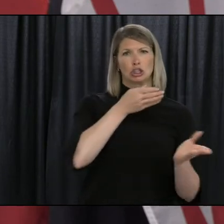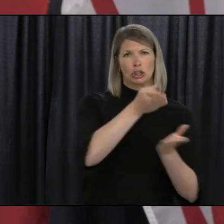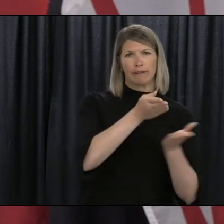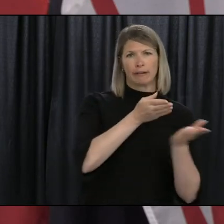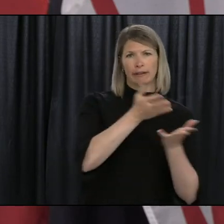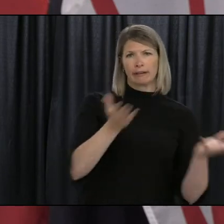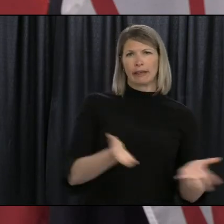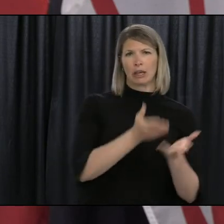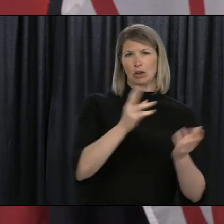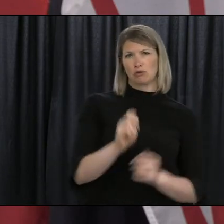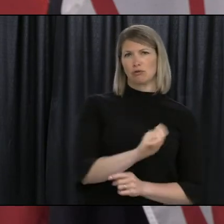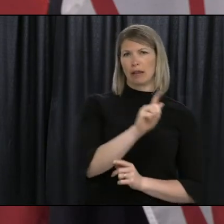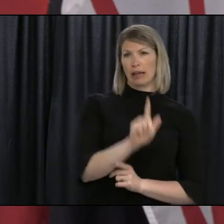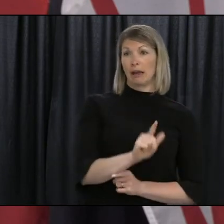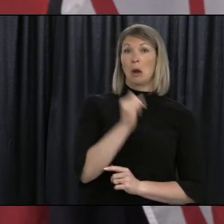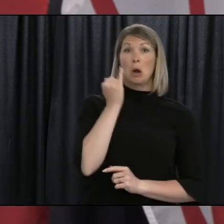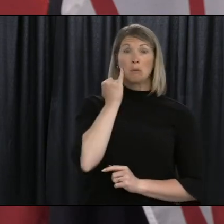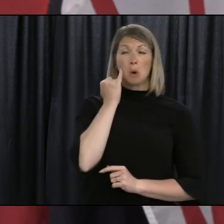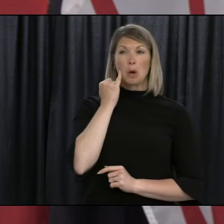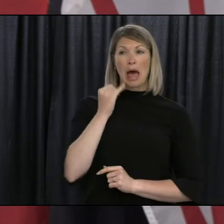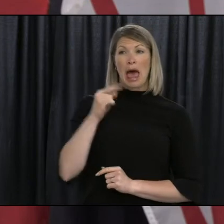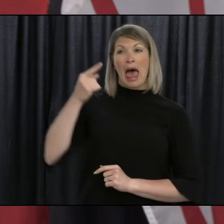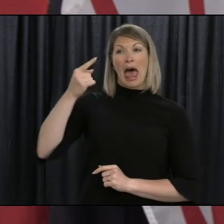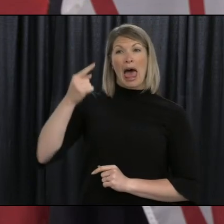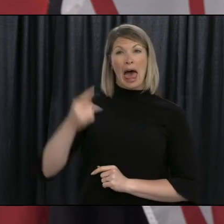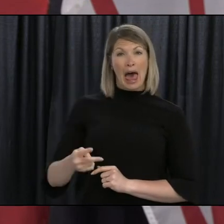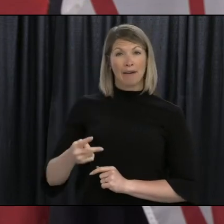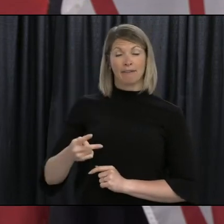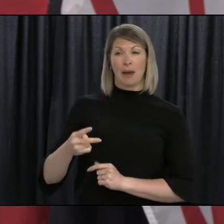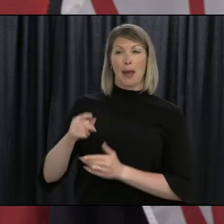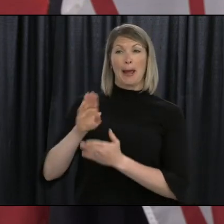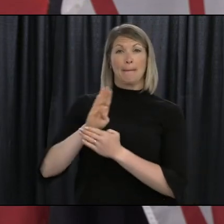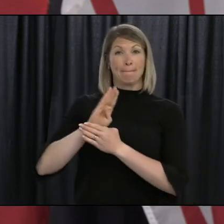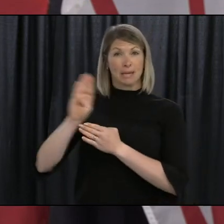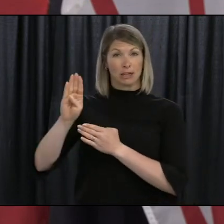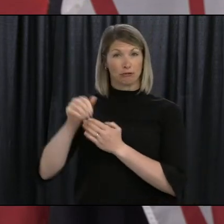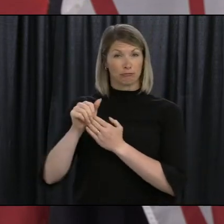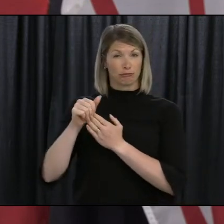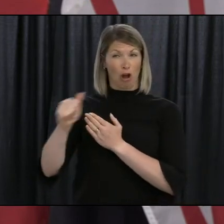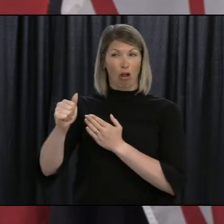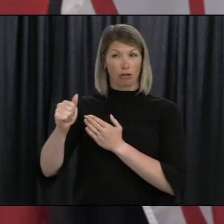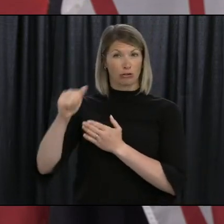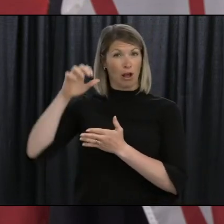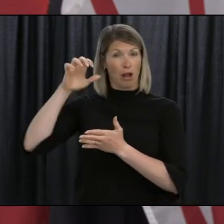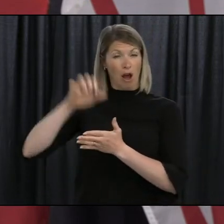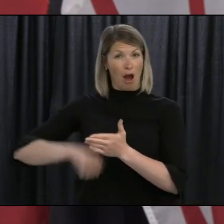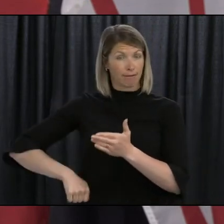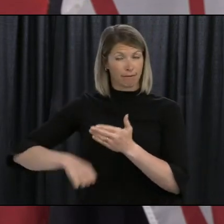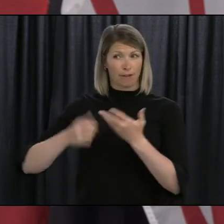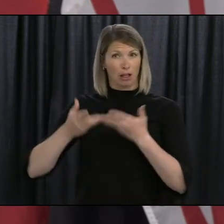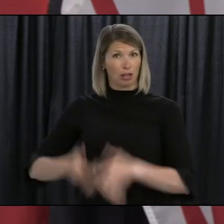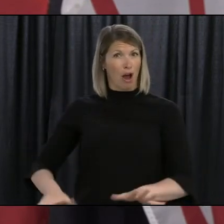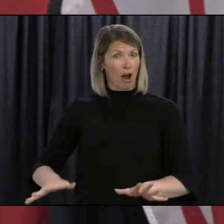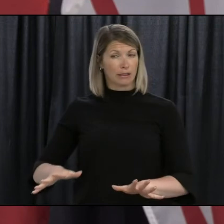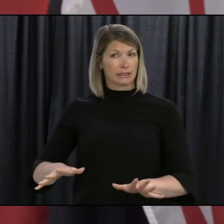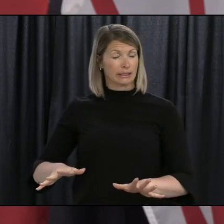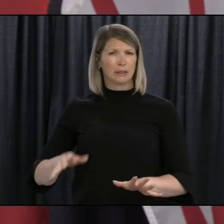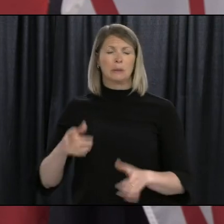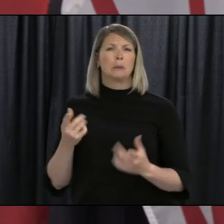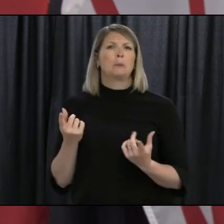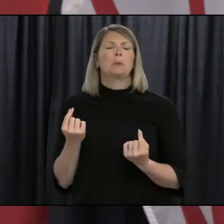and if we remove $500 million from provincial coffers and to what we can spend on, I mean, where do you look for in